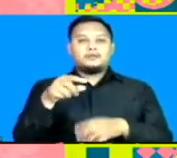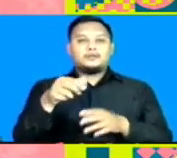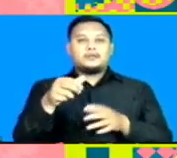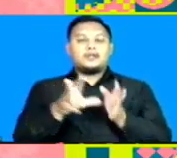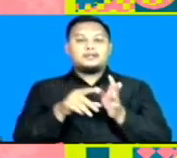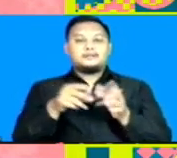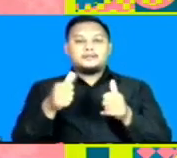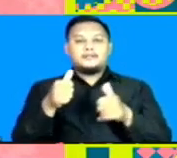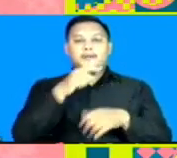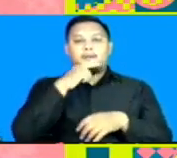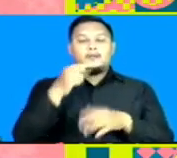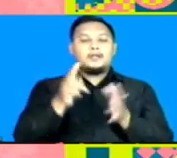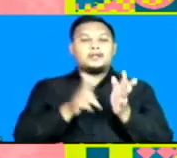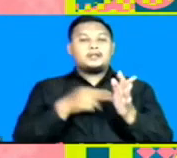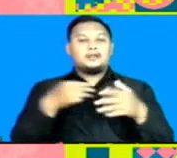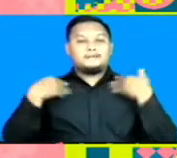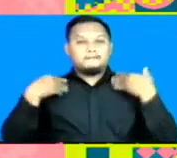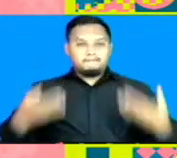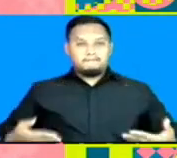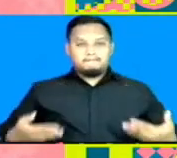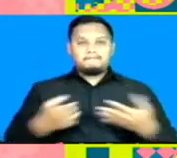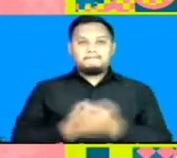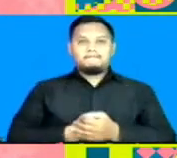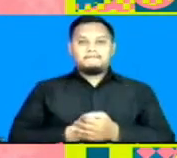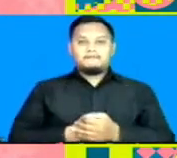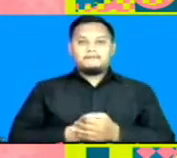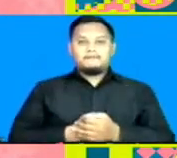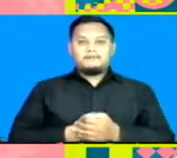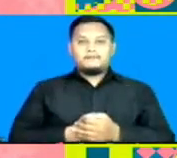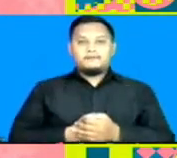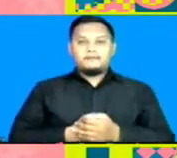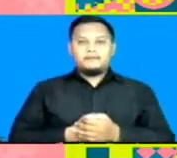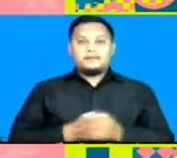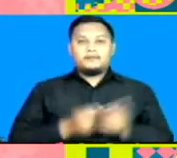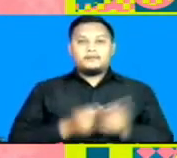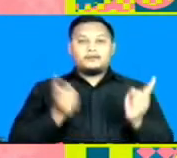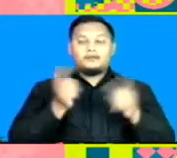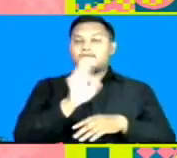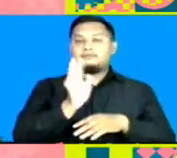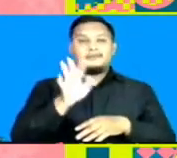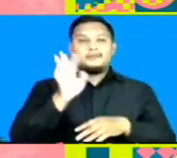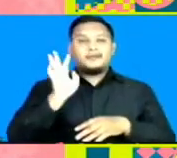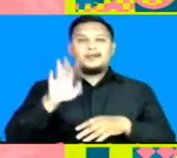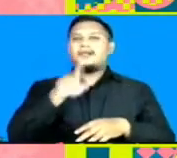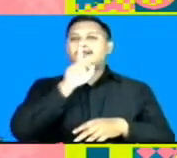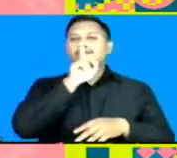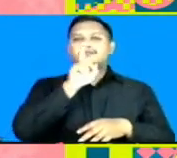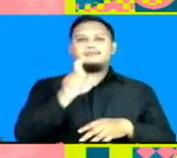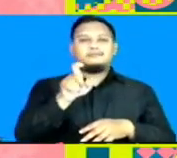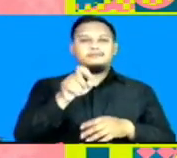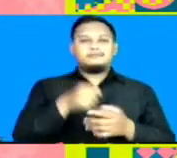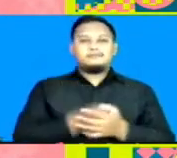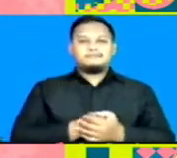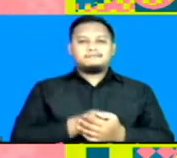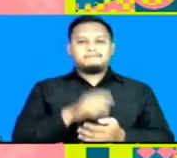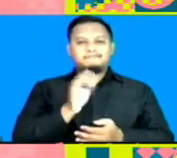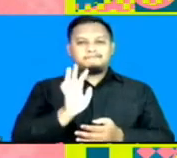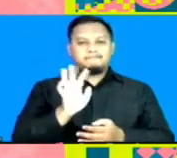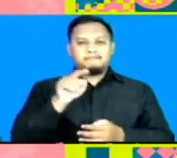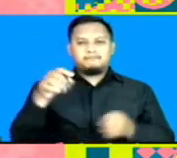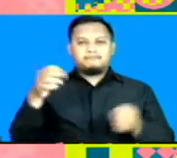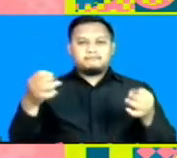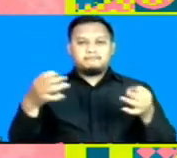the bell tolls, it tolls for thee. So I think that attitude of being connected and always